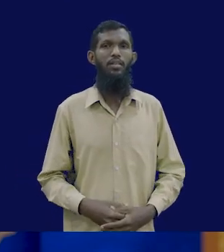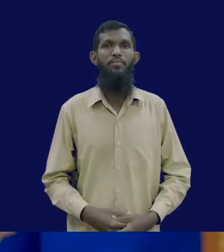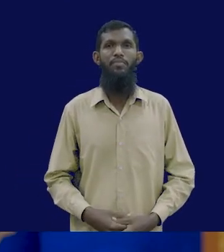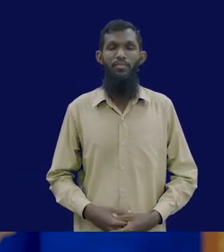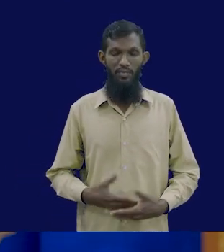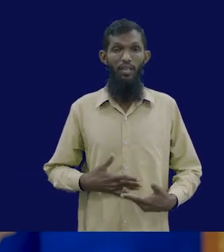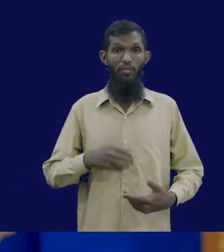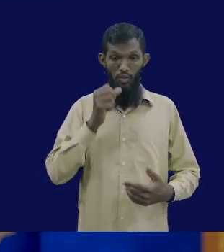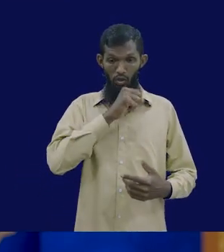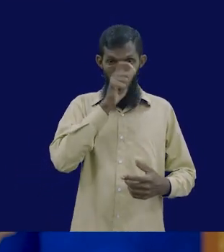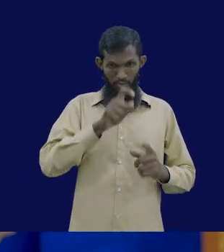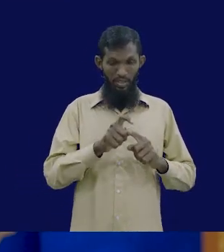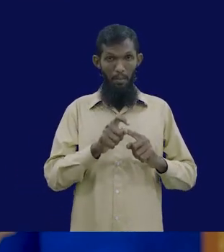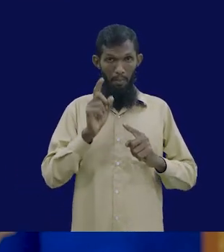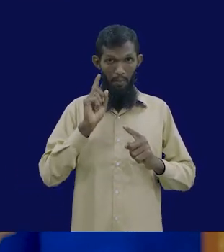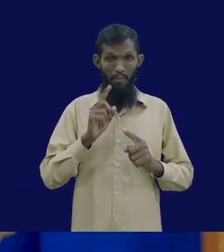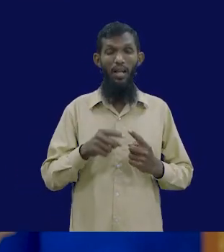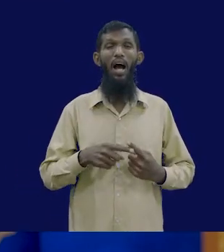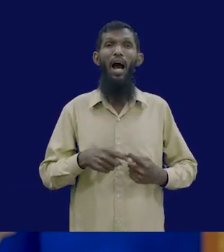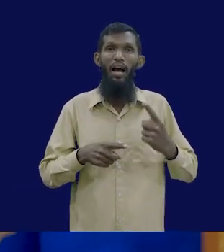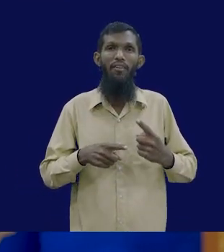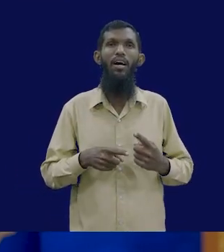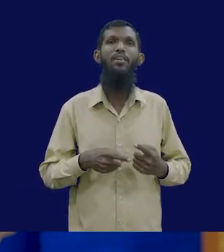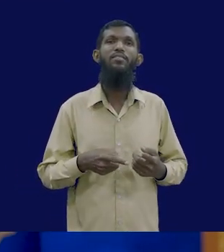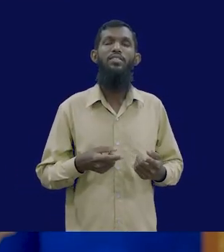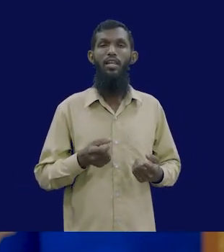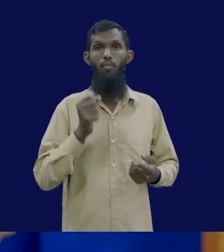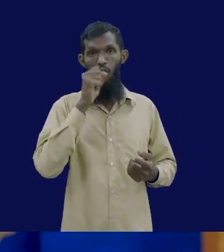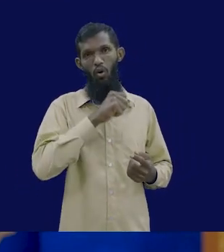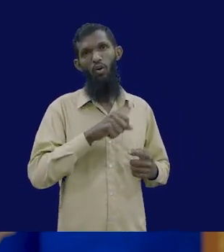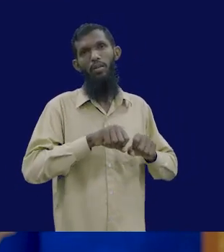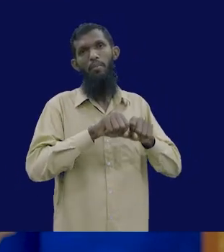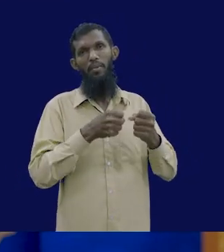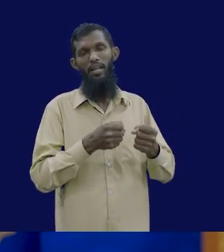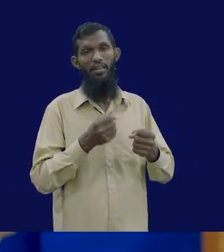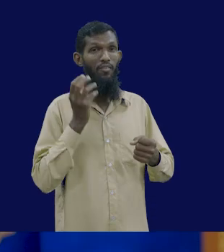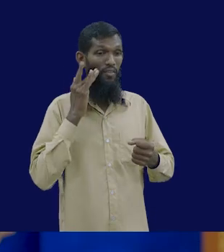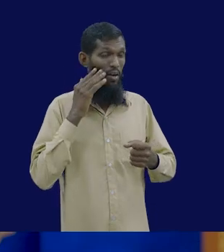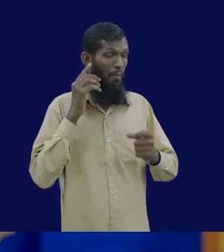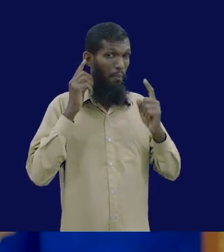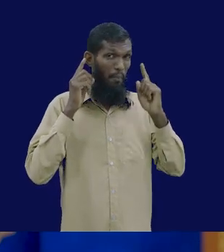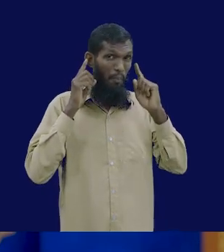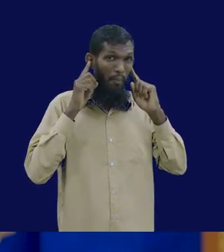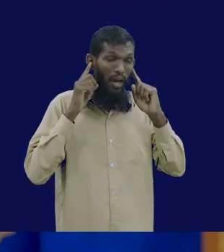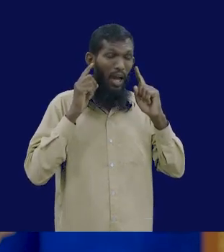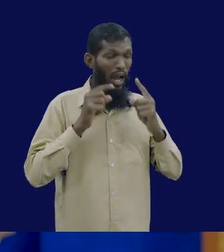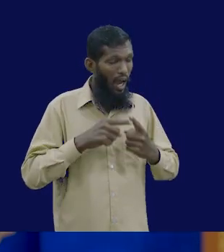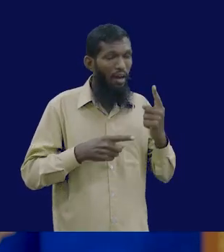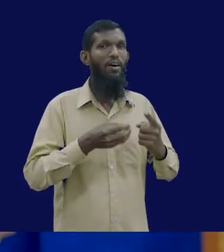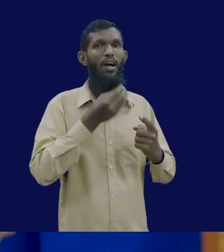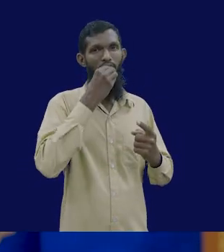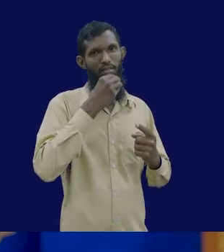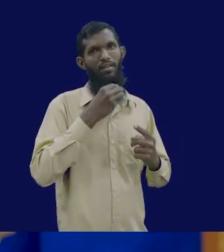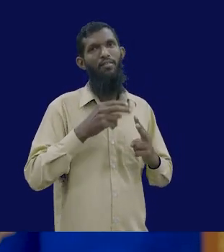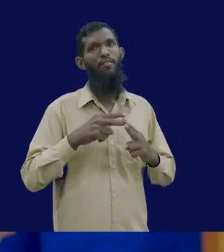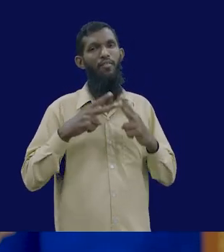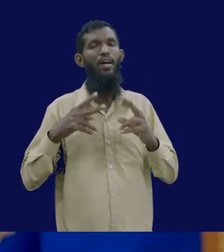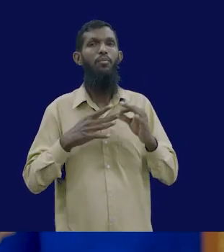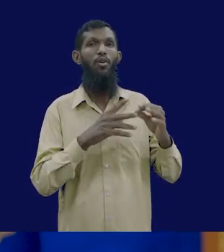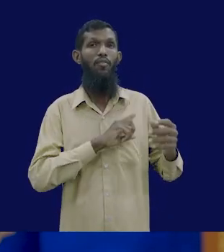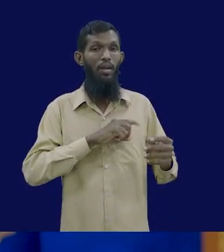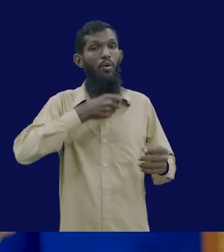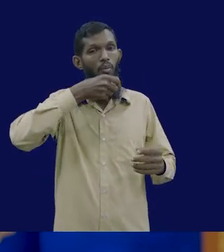hastening to break the fast, meaning it's from the sunnah for the fasting person to